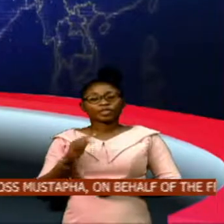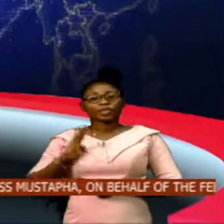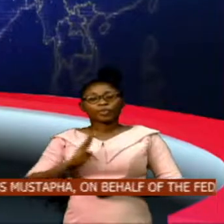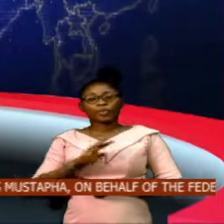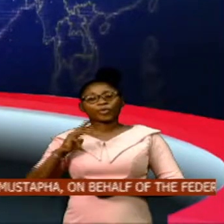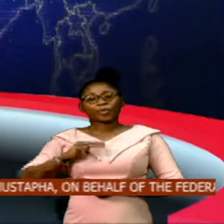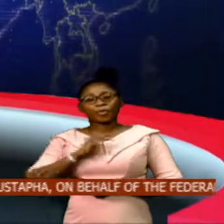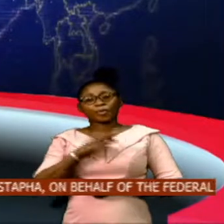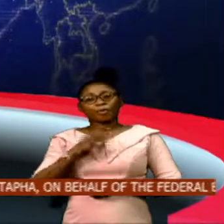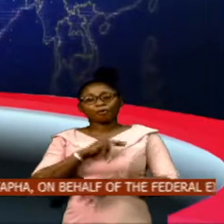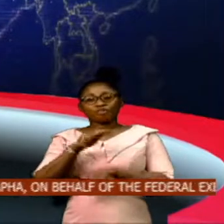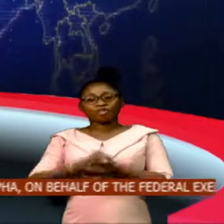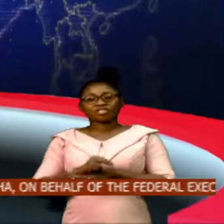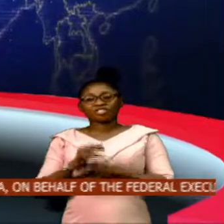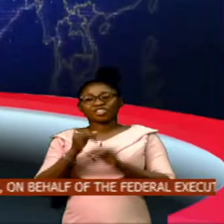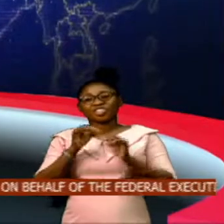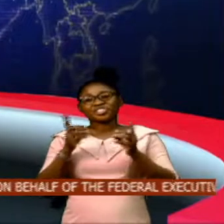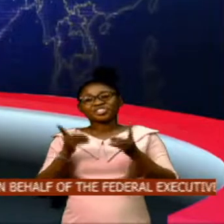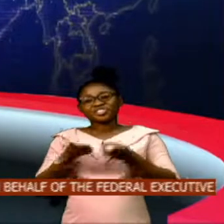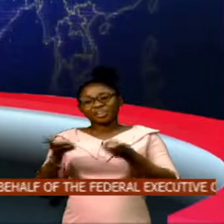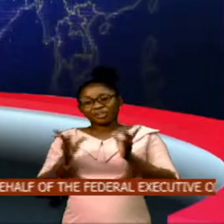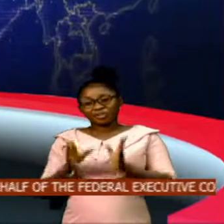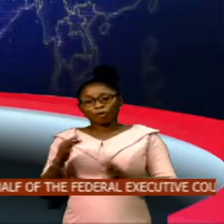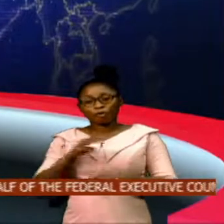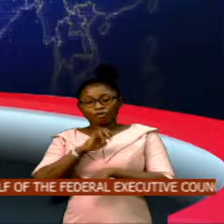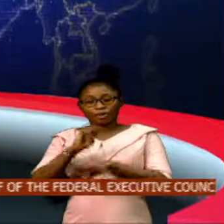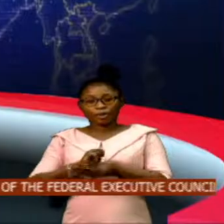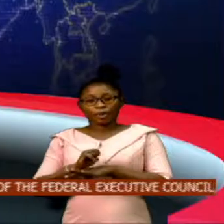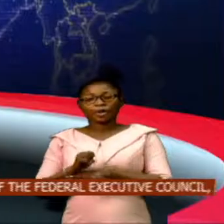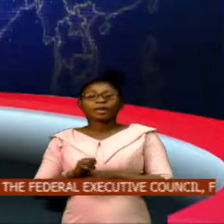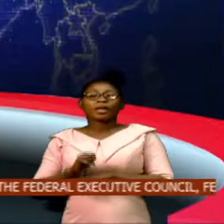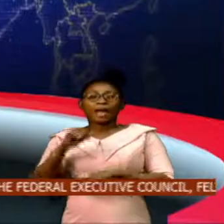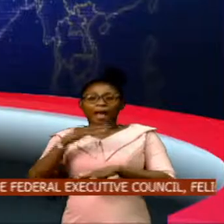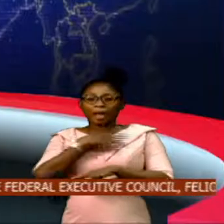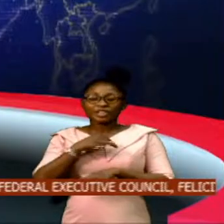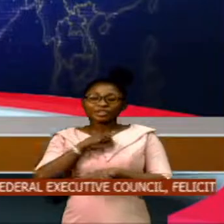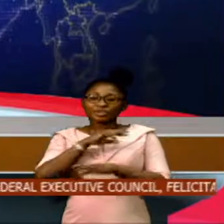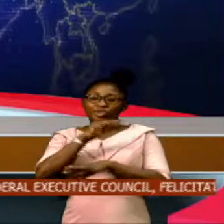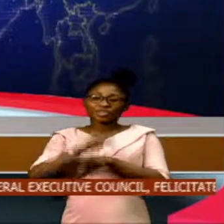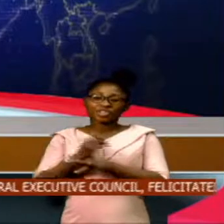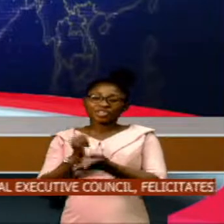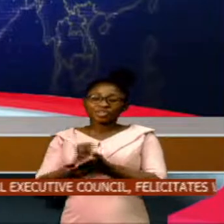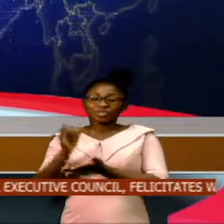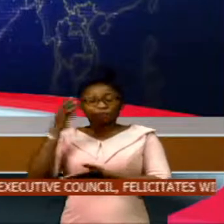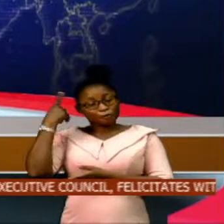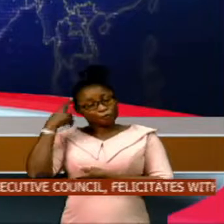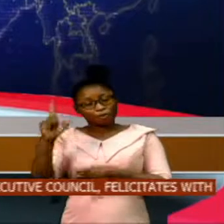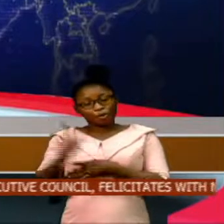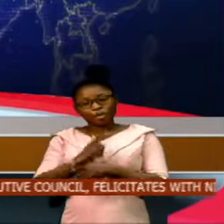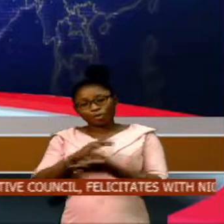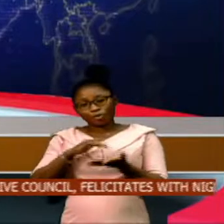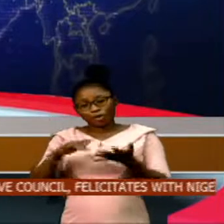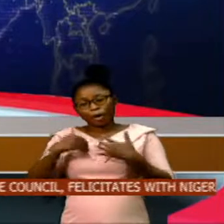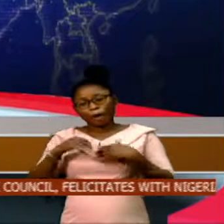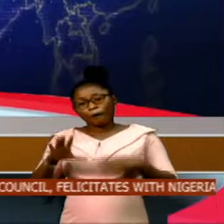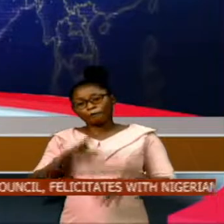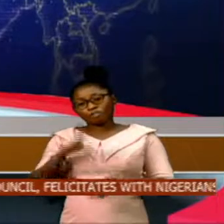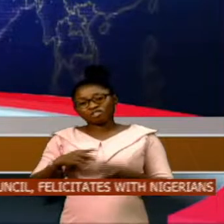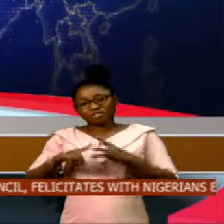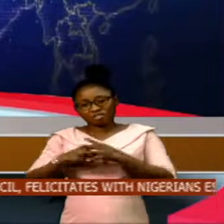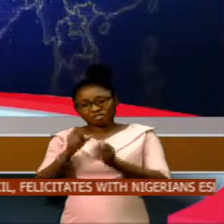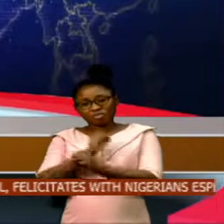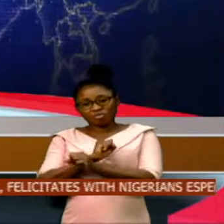Board members of the National Directorate of Employment and the Michael Imudu National Institute for Labour Studies have officially assumed